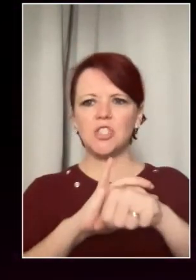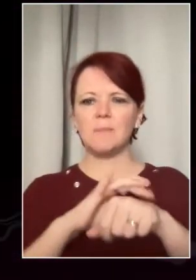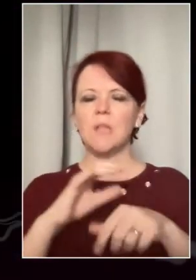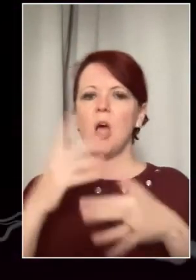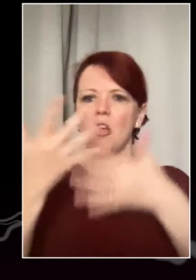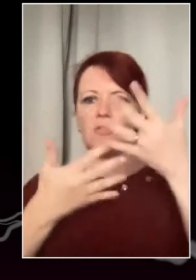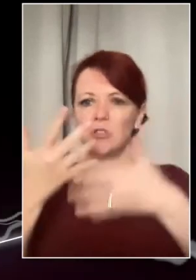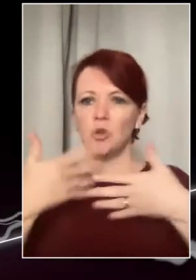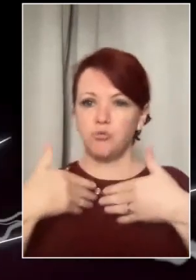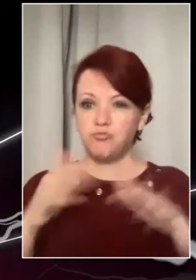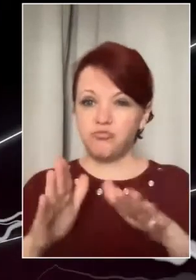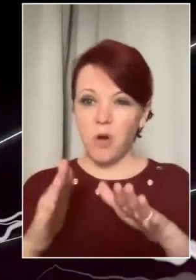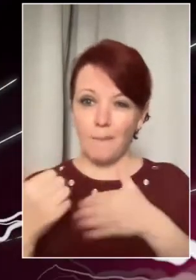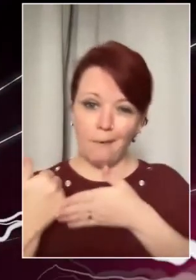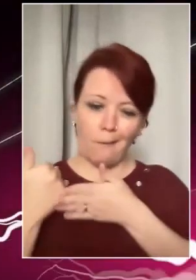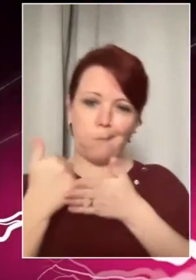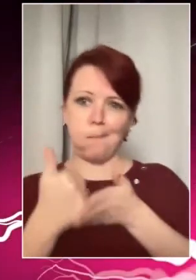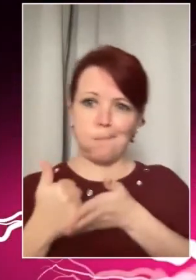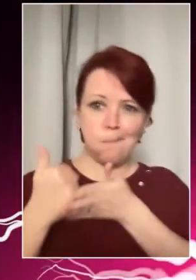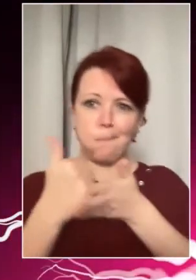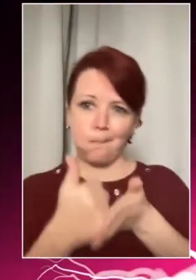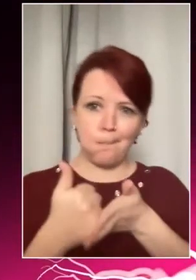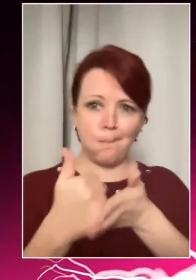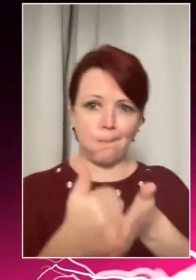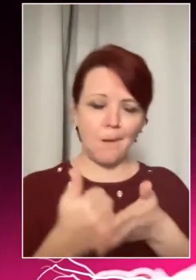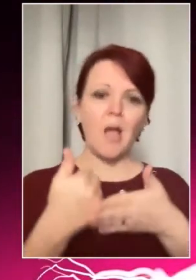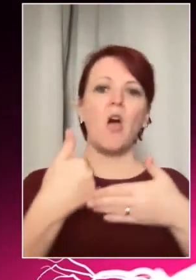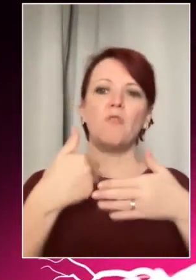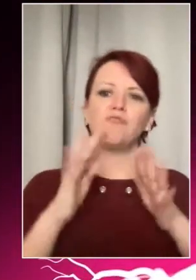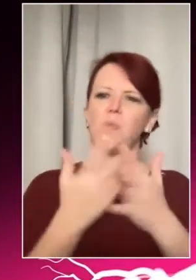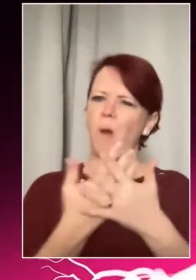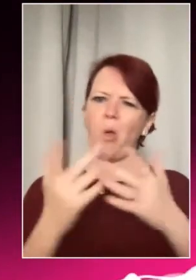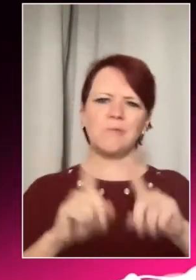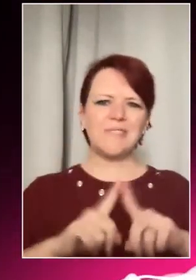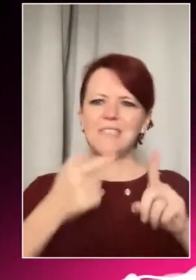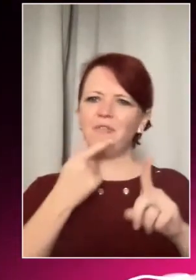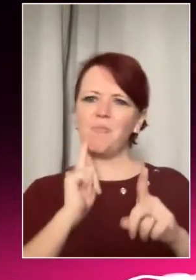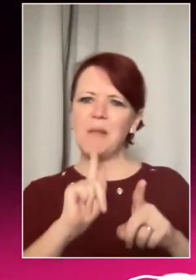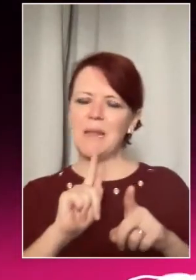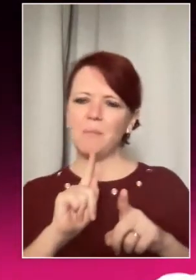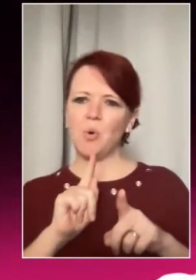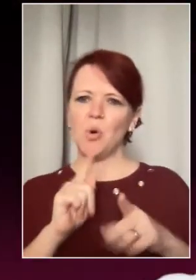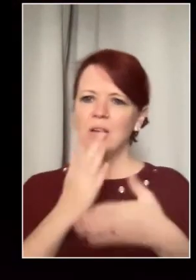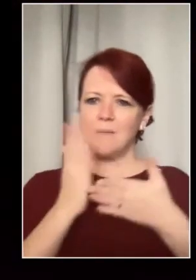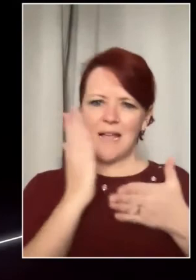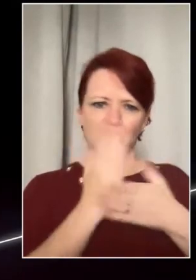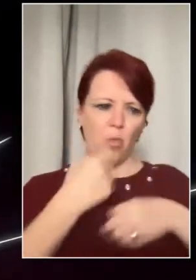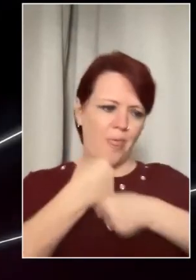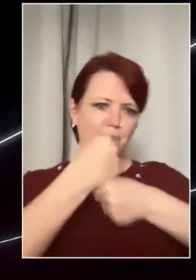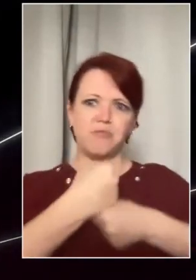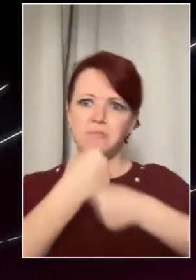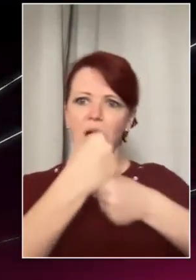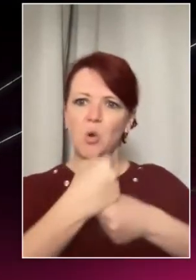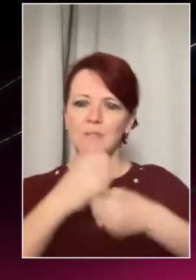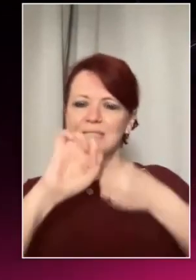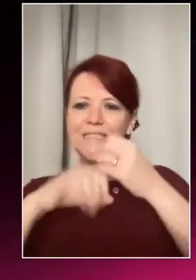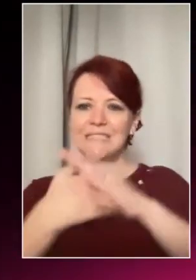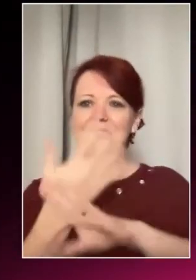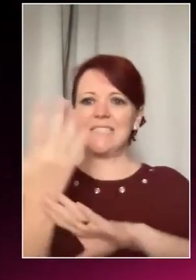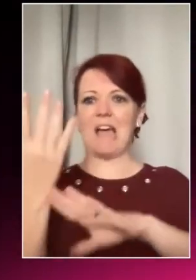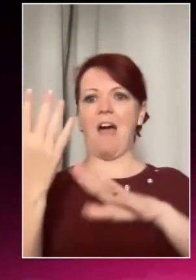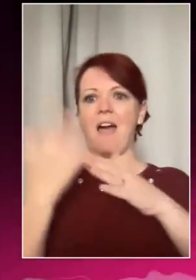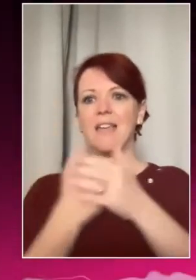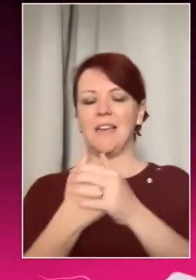hard work of dedicated people on the ground who give their all to promote, design and deliver apprenticeship standards and